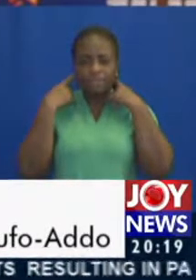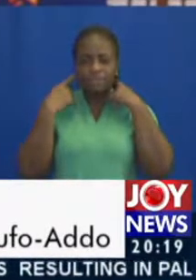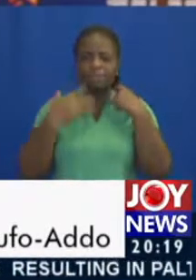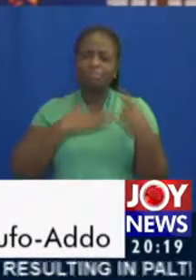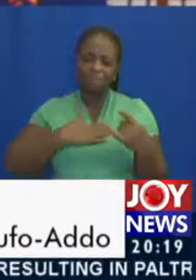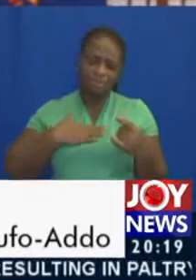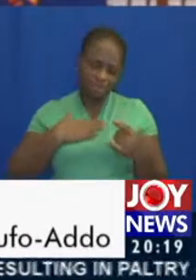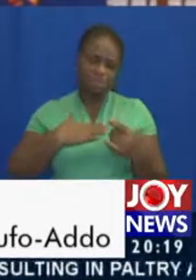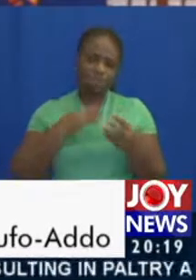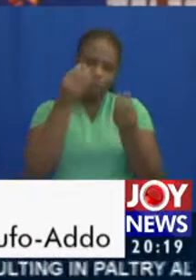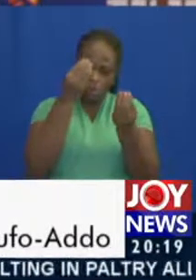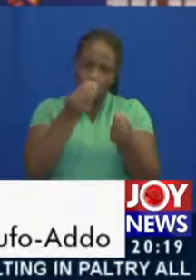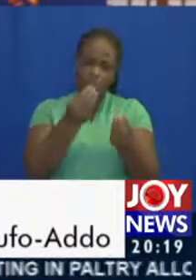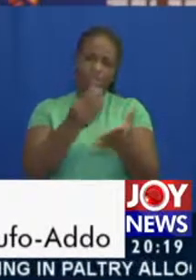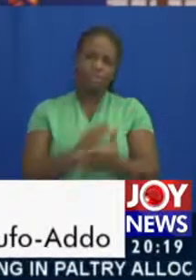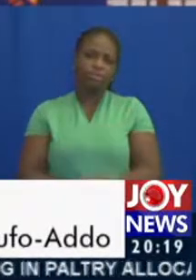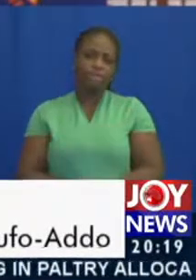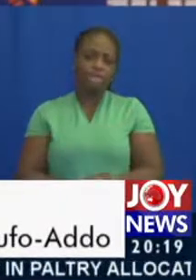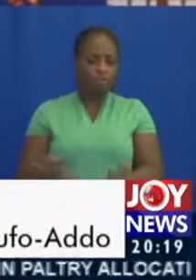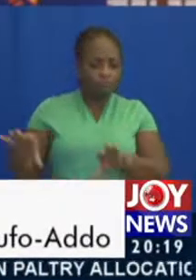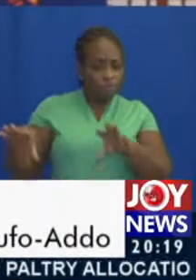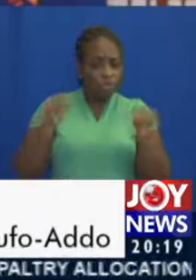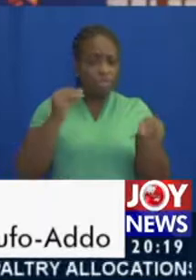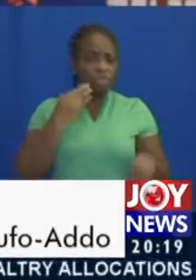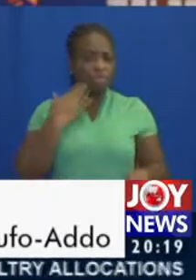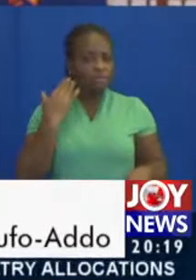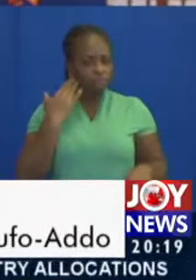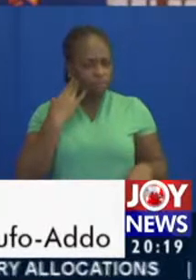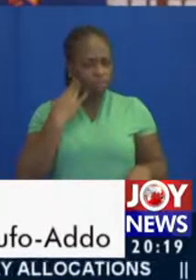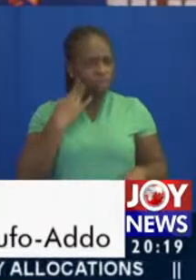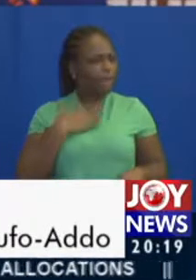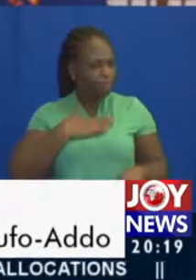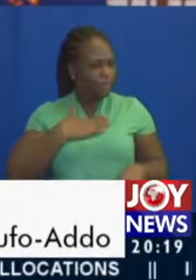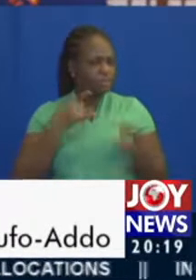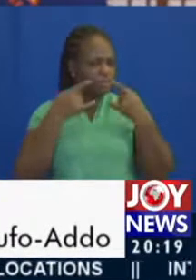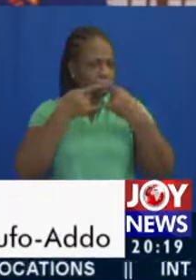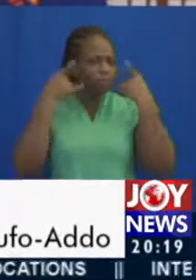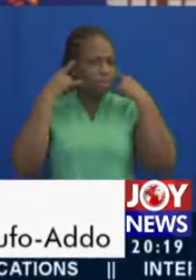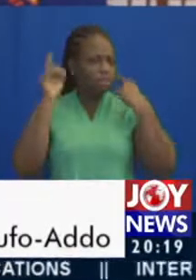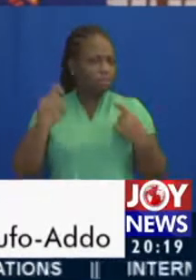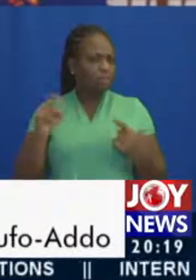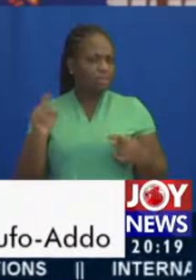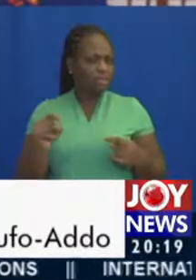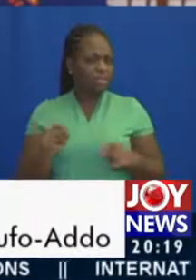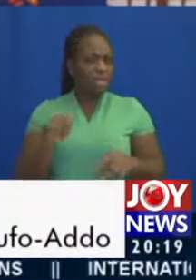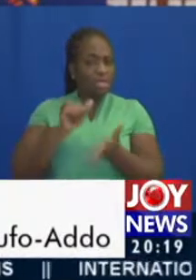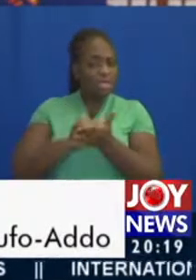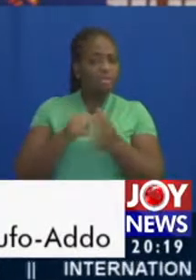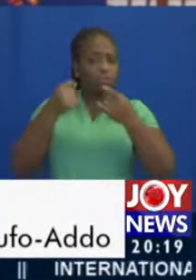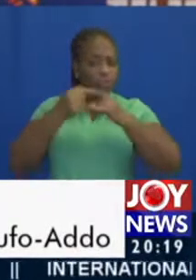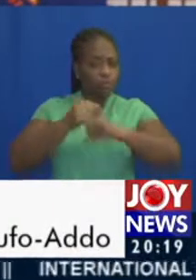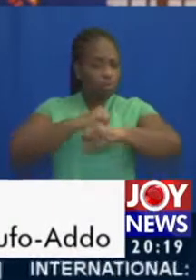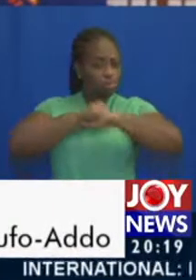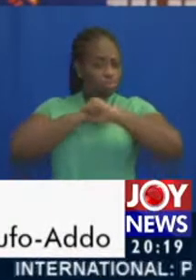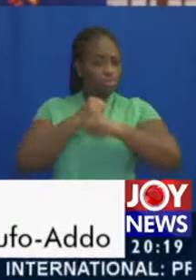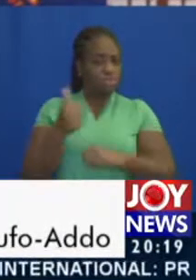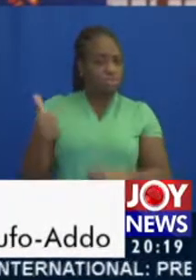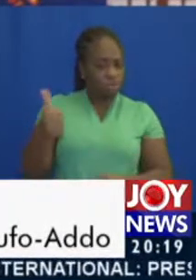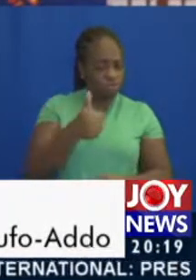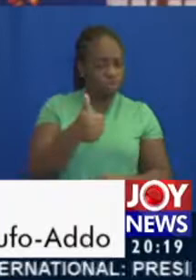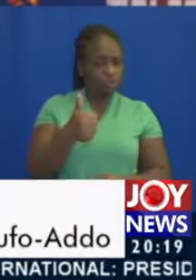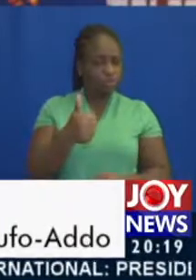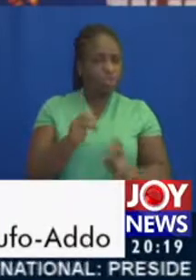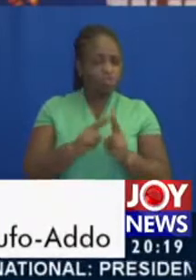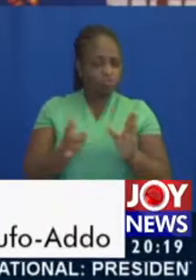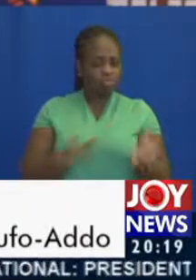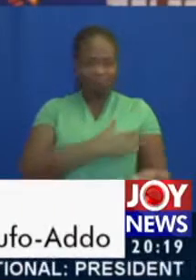so free fear, Shemasno, and on a bad boy, a whole bang, I'm a Yotumia Pam Yare,